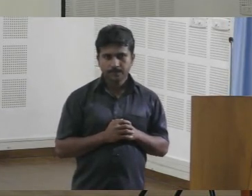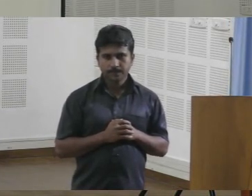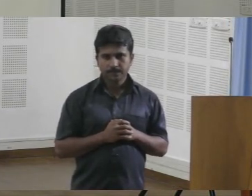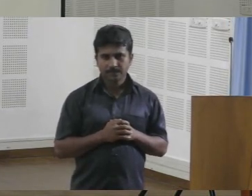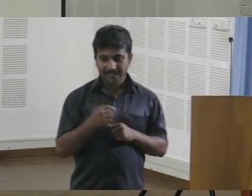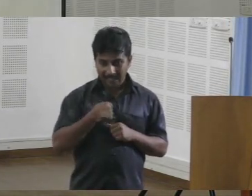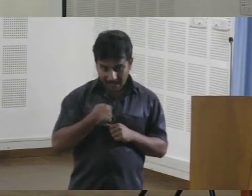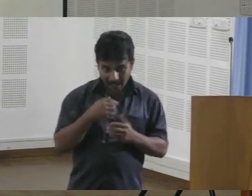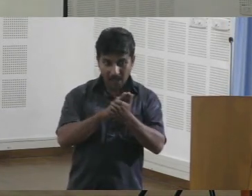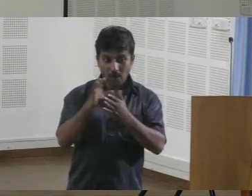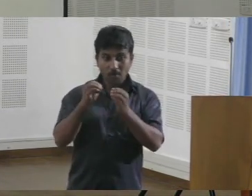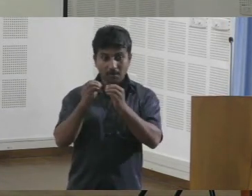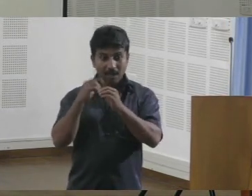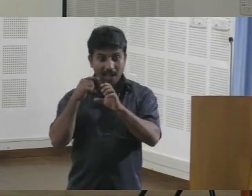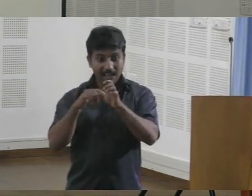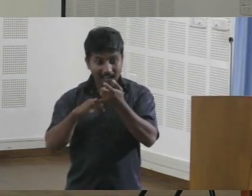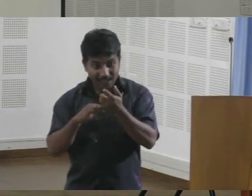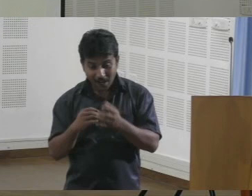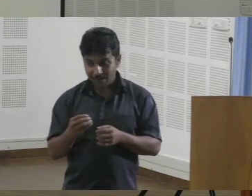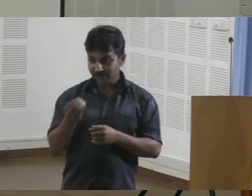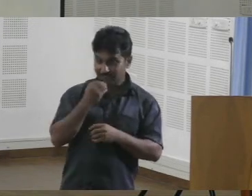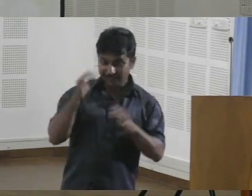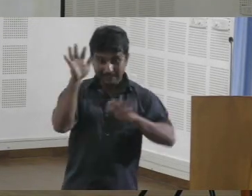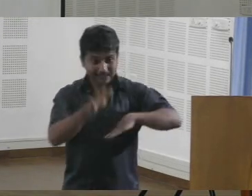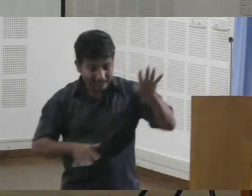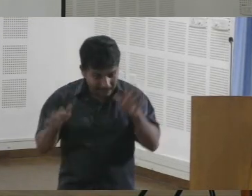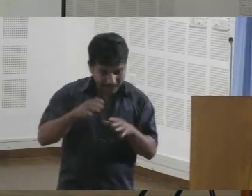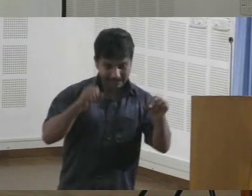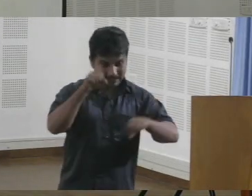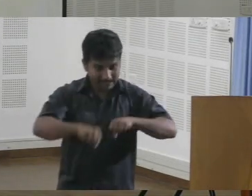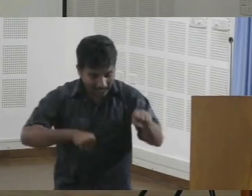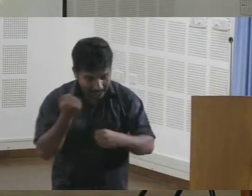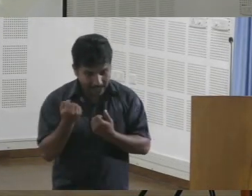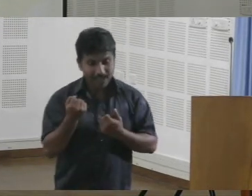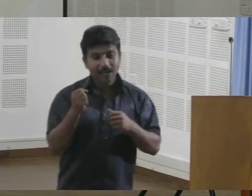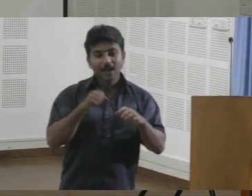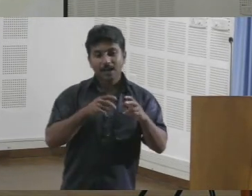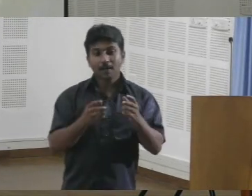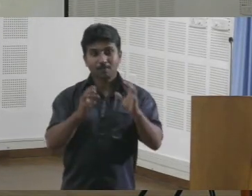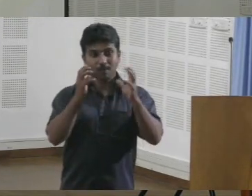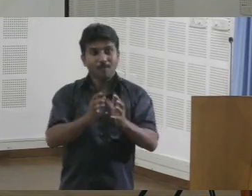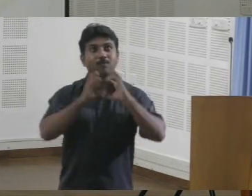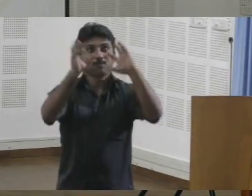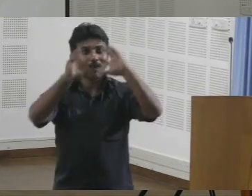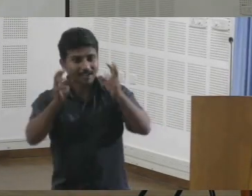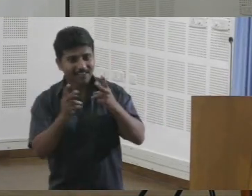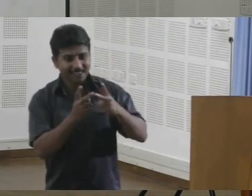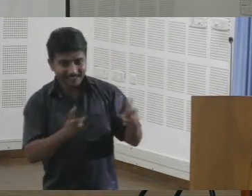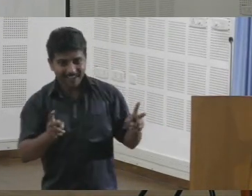My hobbies are skating, swimming, cycling, scooter riding, playing basketball, and horse